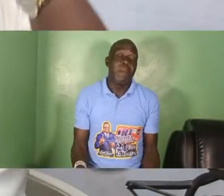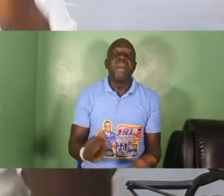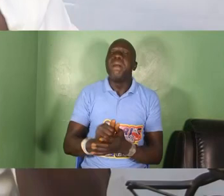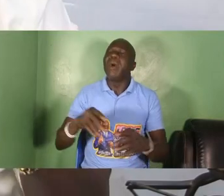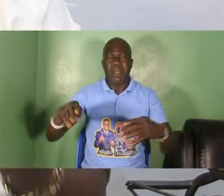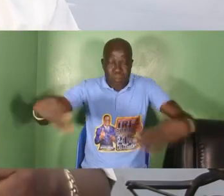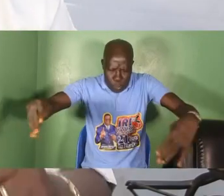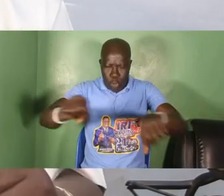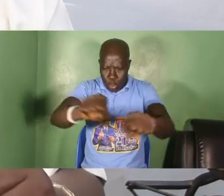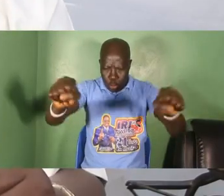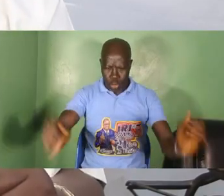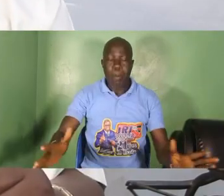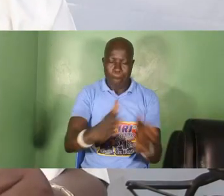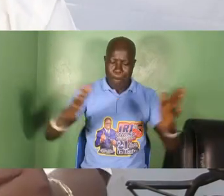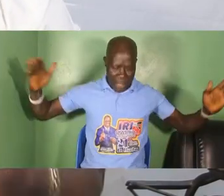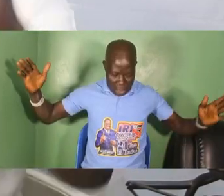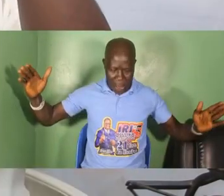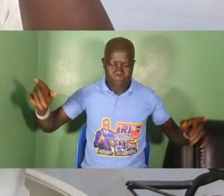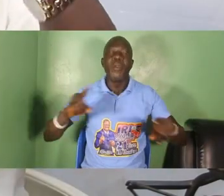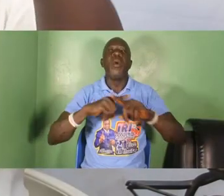whether 20,000 or 20,000. She said she have a big show.